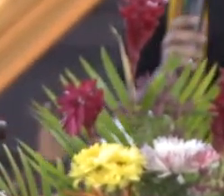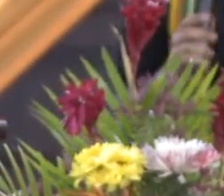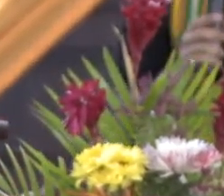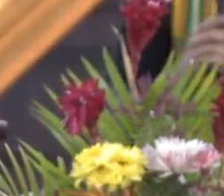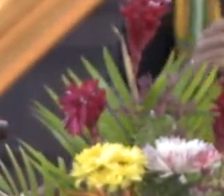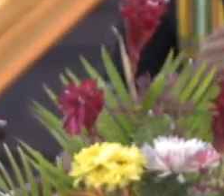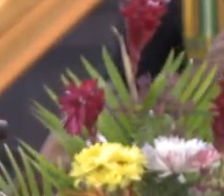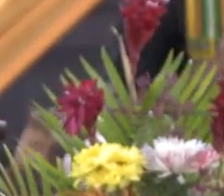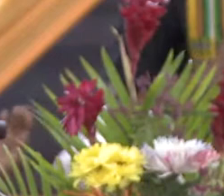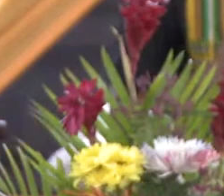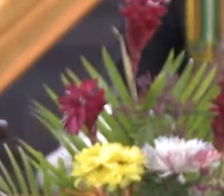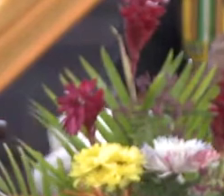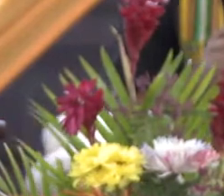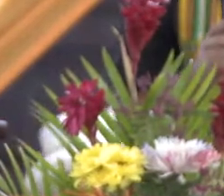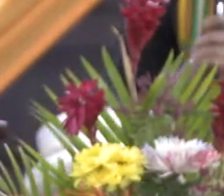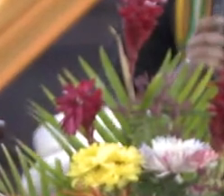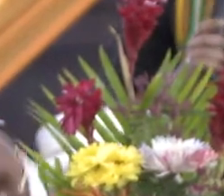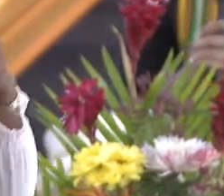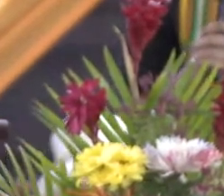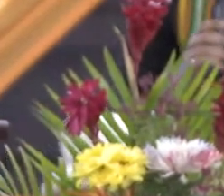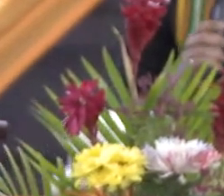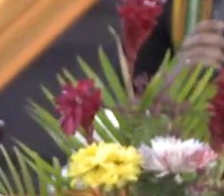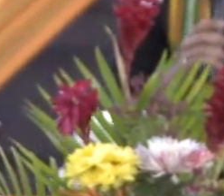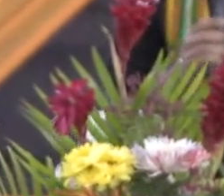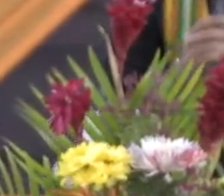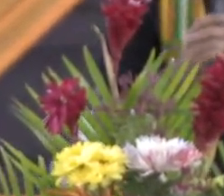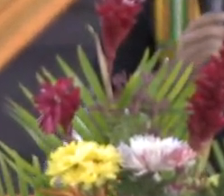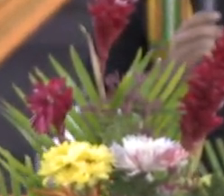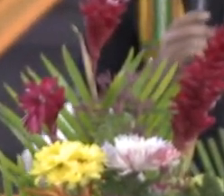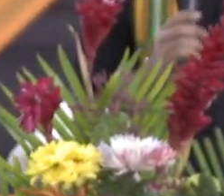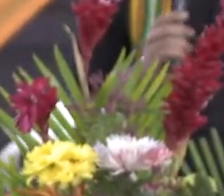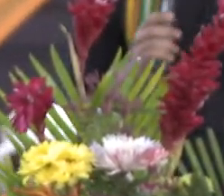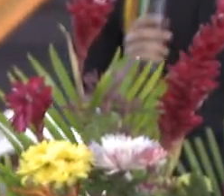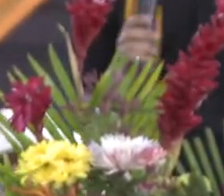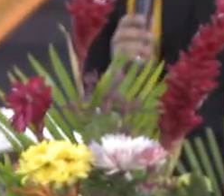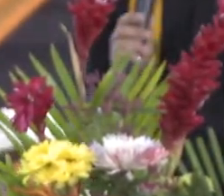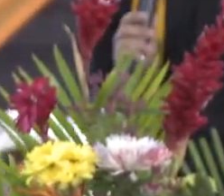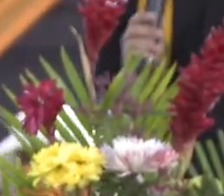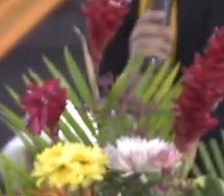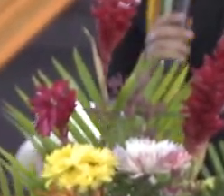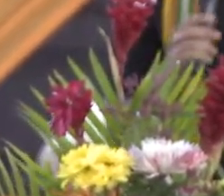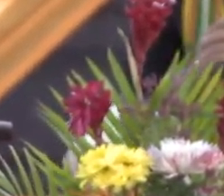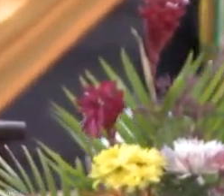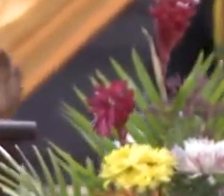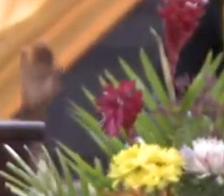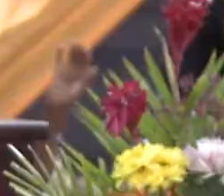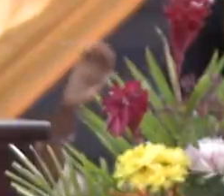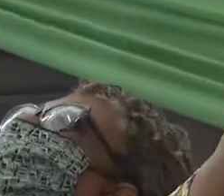Jesus walks with me. So neither will